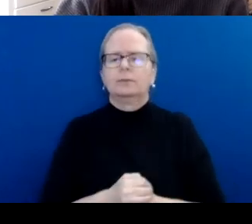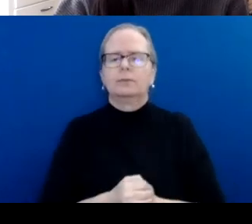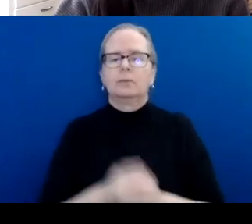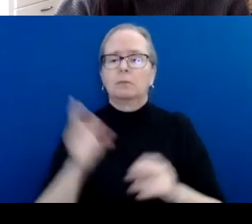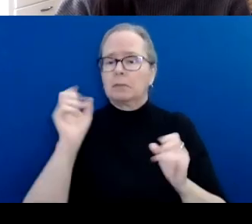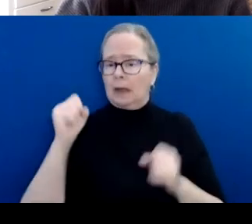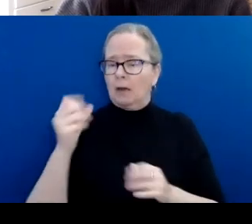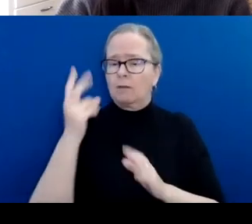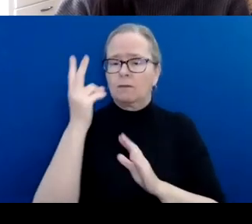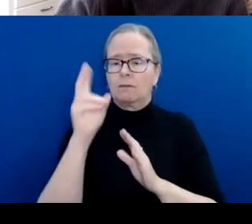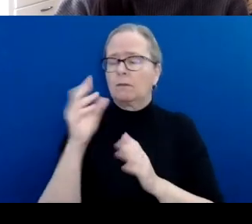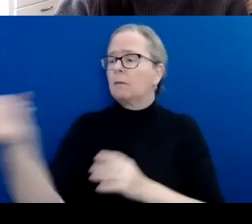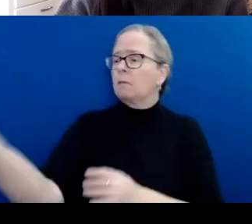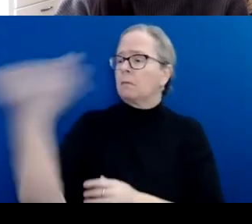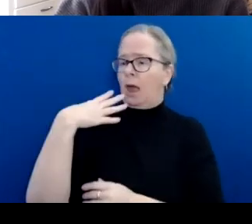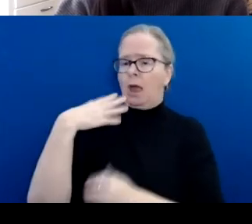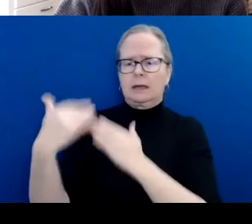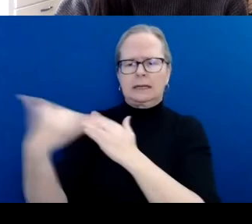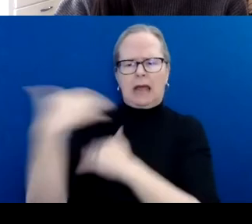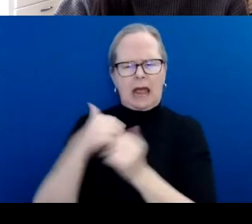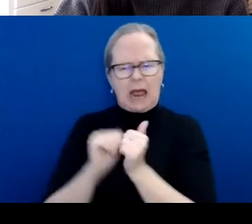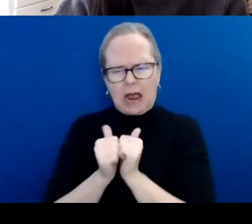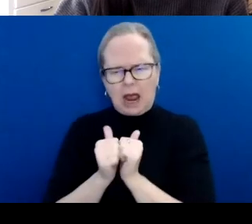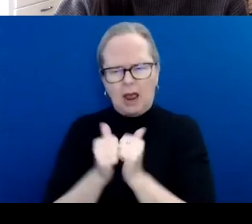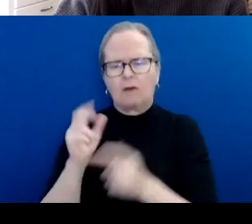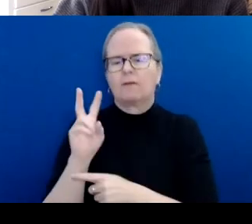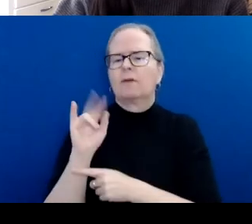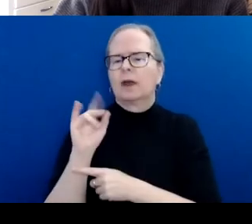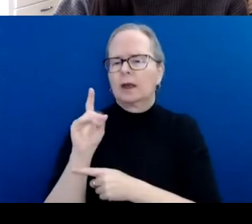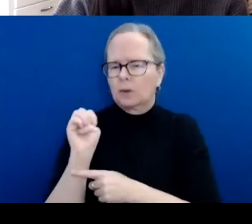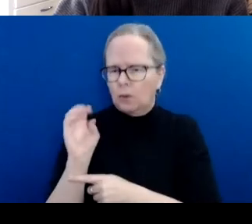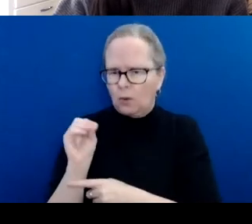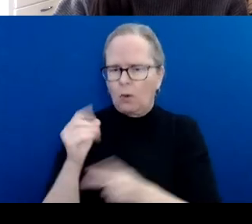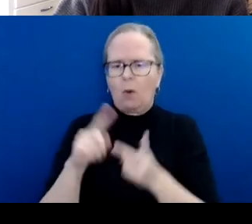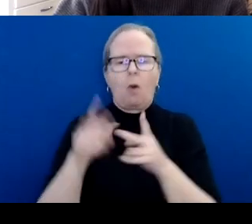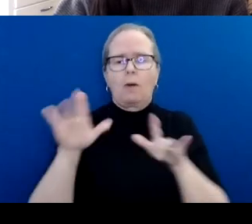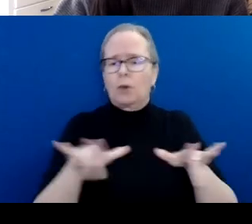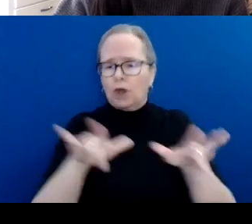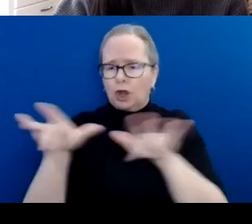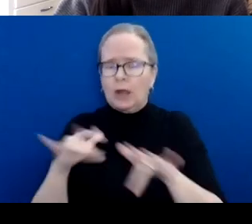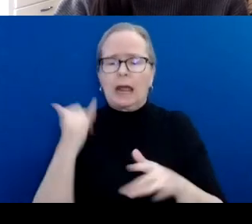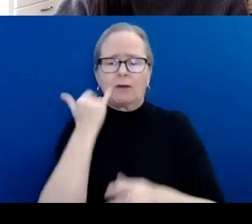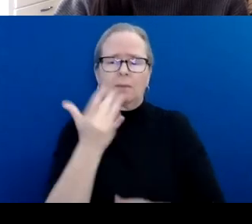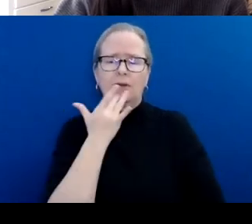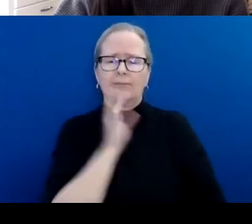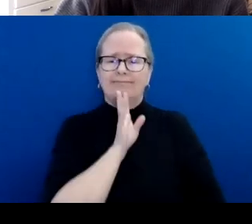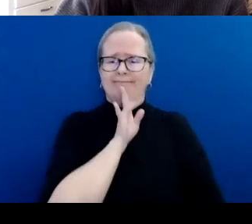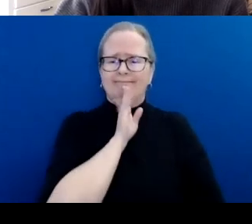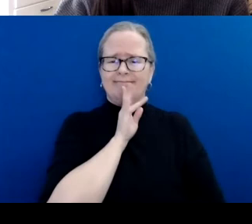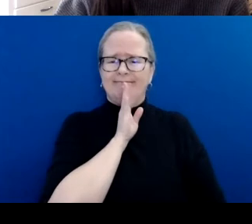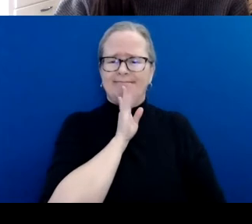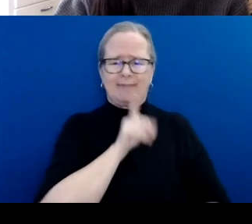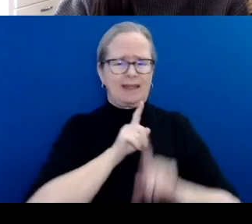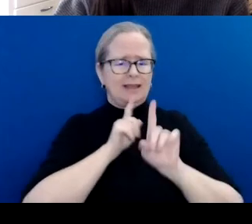This means that if you would prefer to answer questions verbally, you can submit an audio or video recording of yourself,